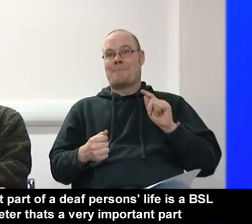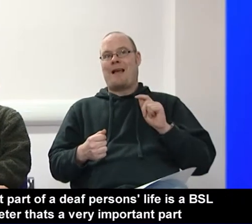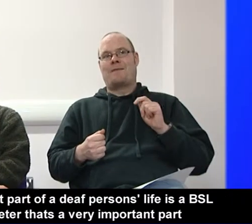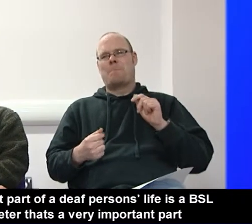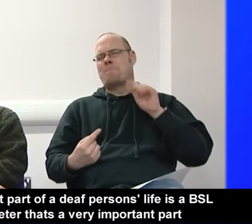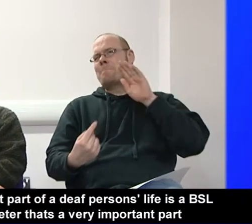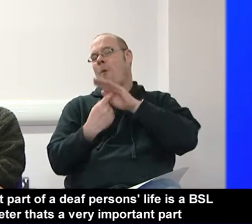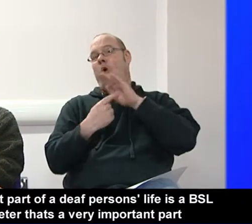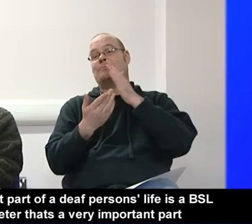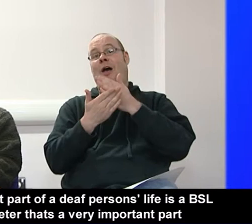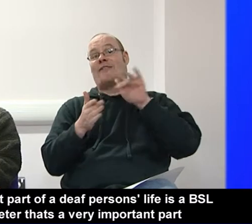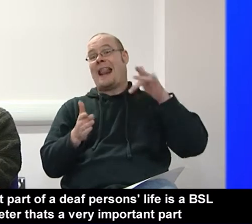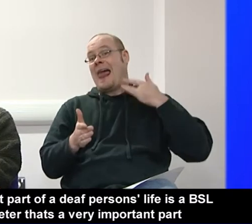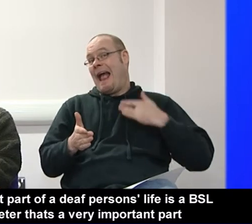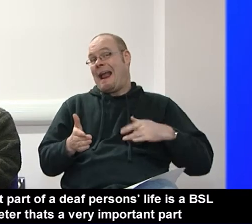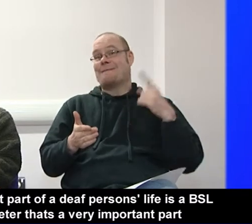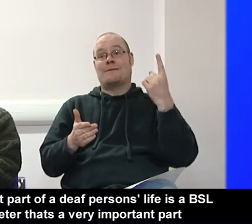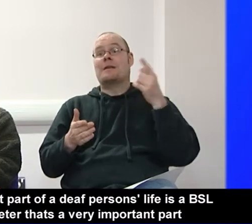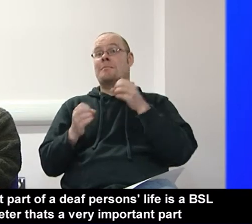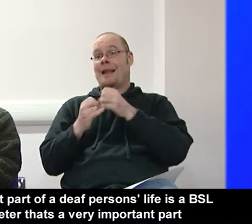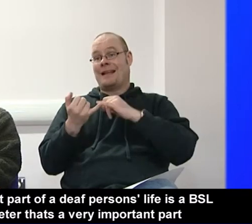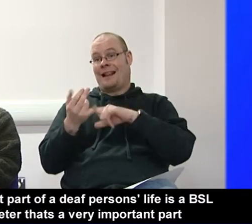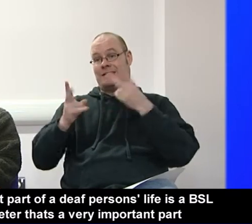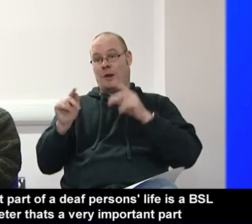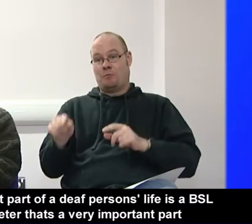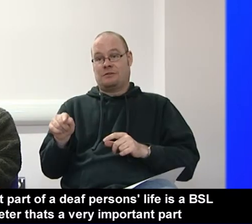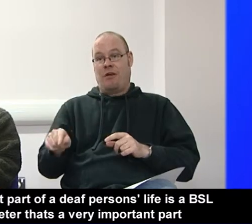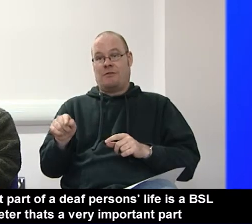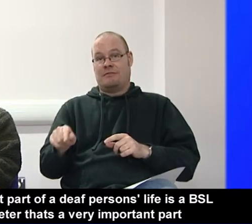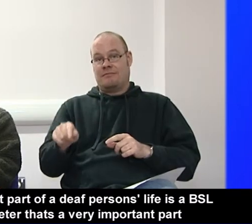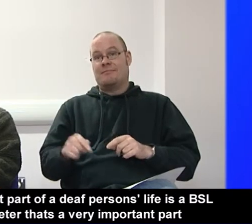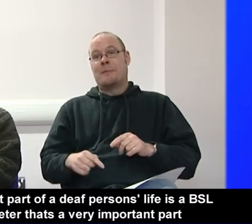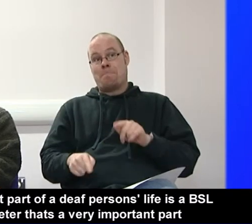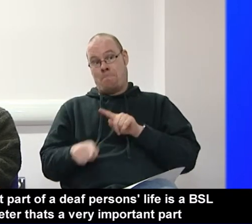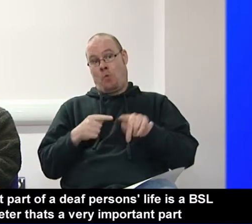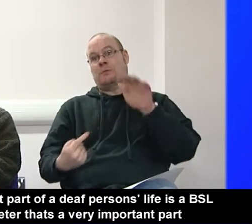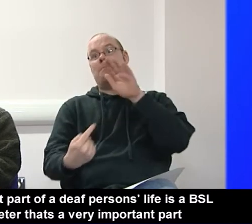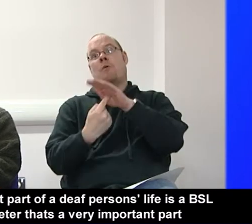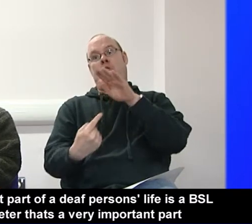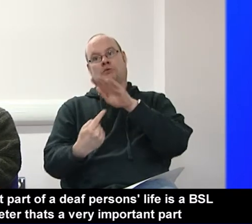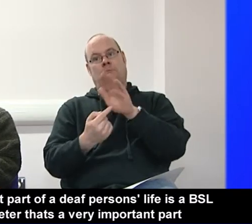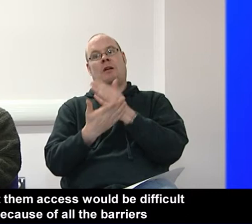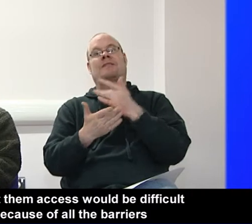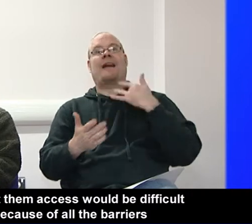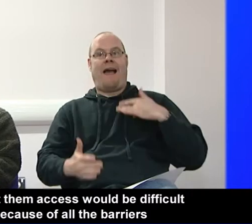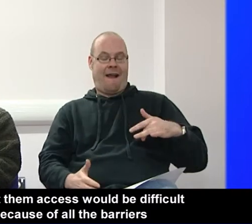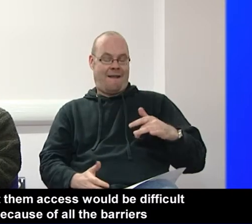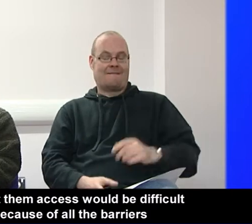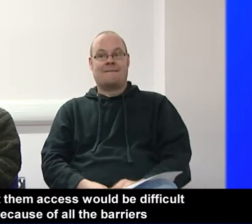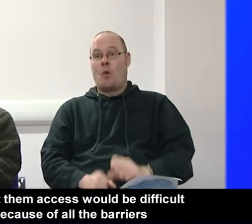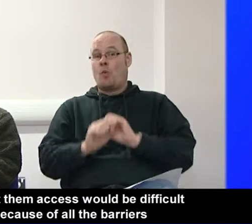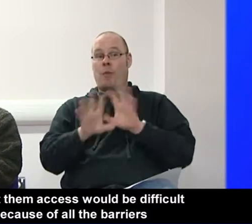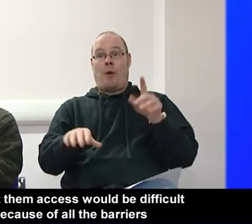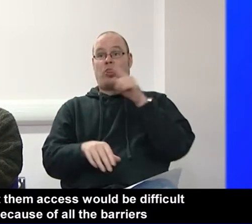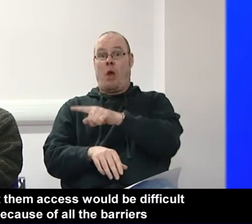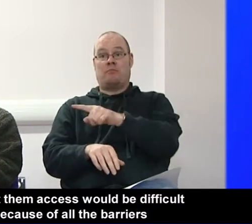An important part of a deaf person's life is a BSL interpreter. That's a very important part. Without them,